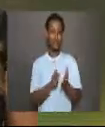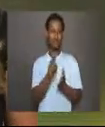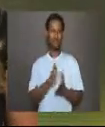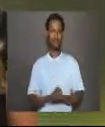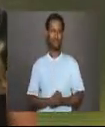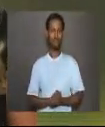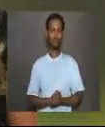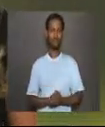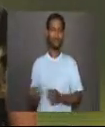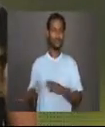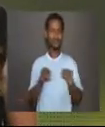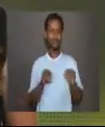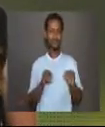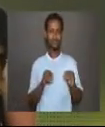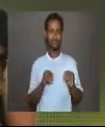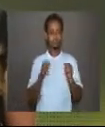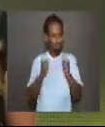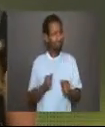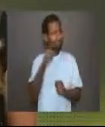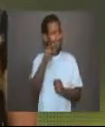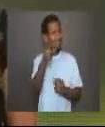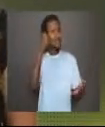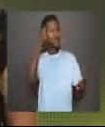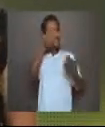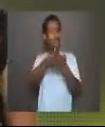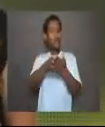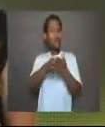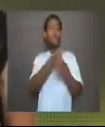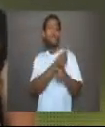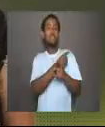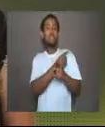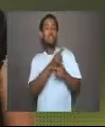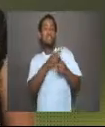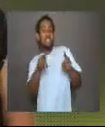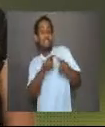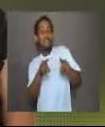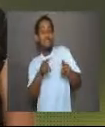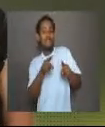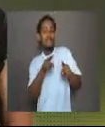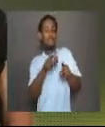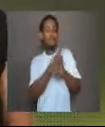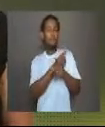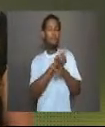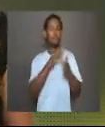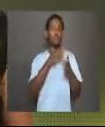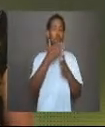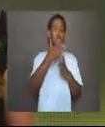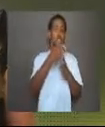Students, can you recall the difference between these two forms of democracy?